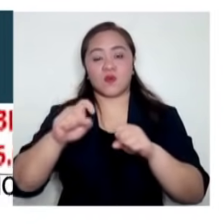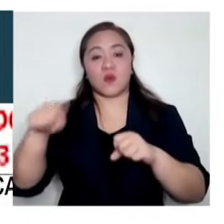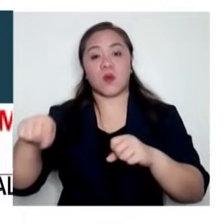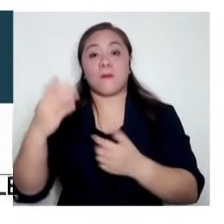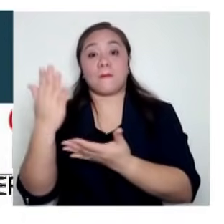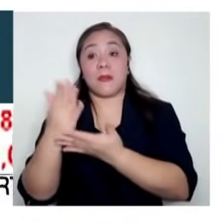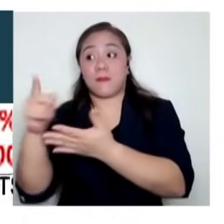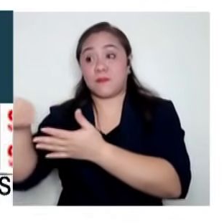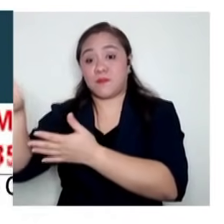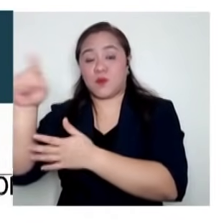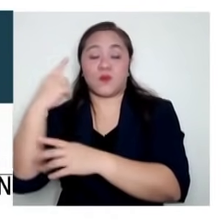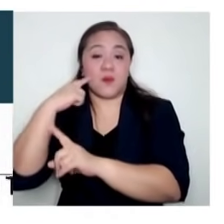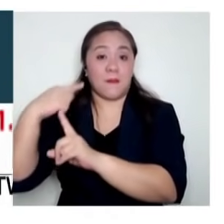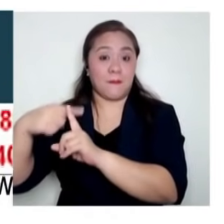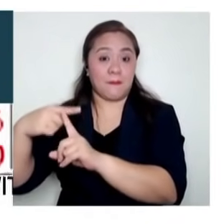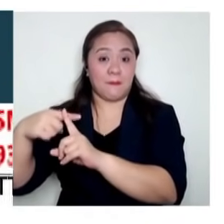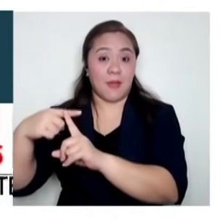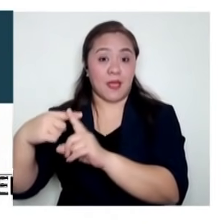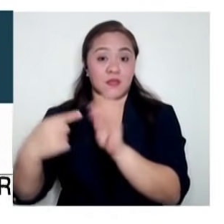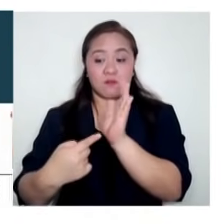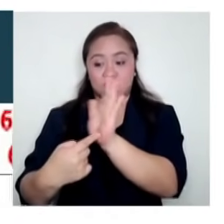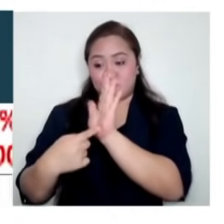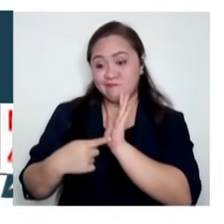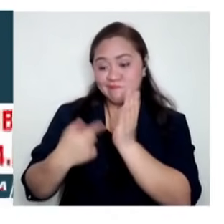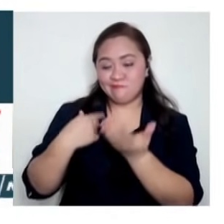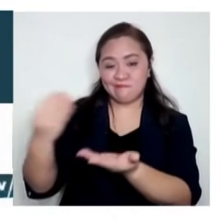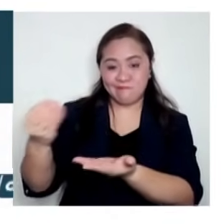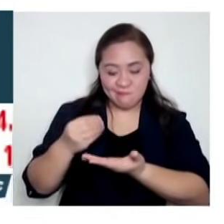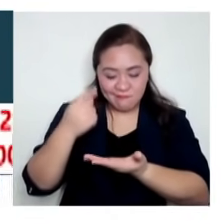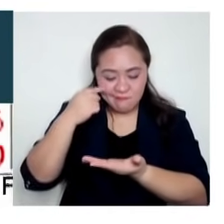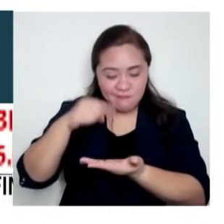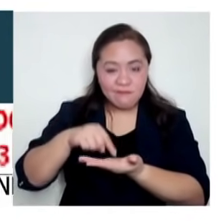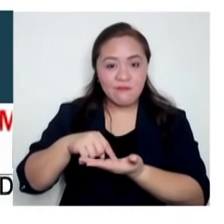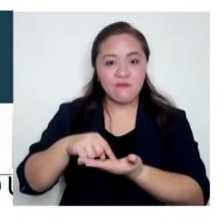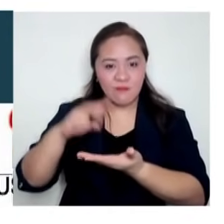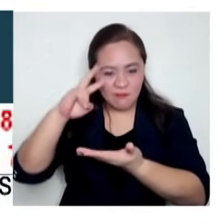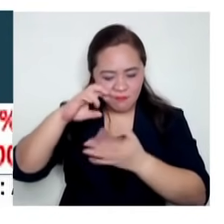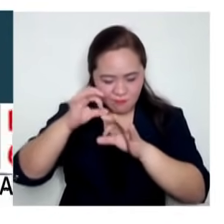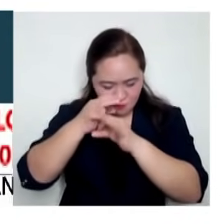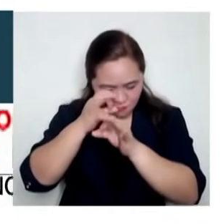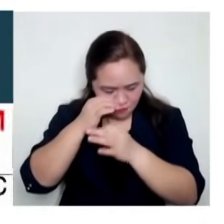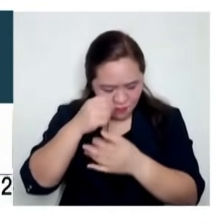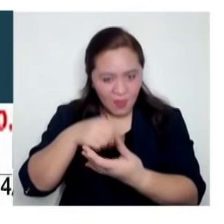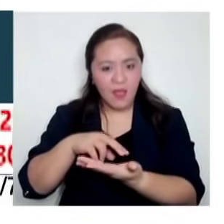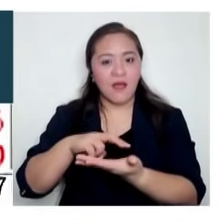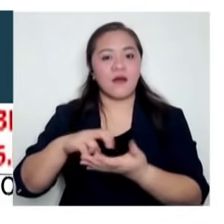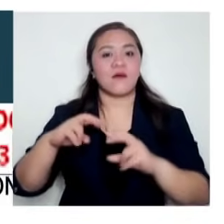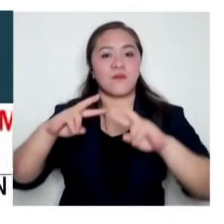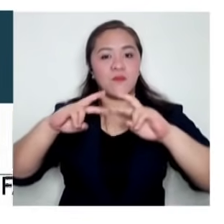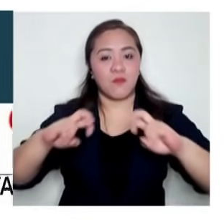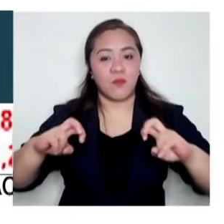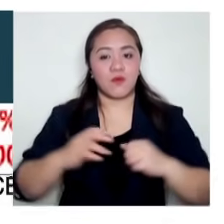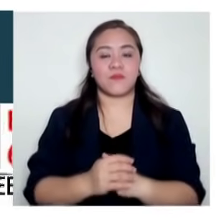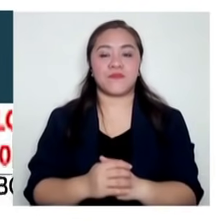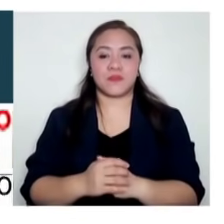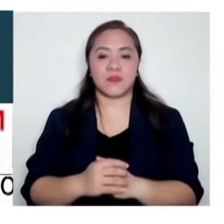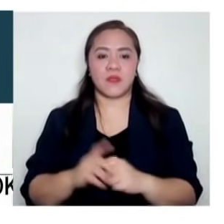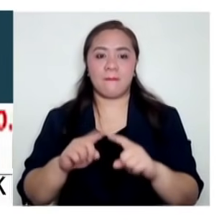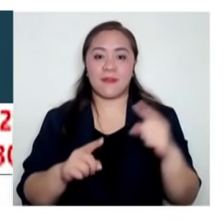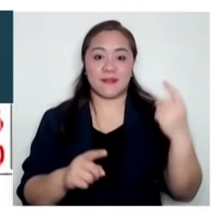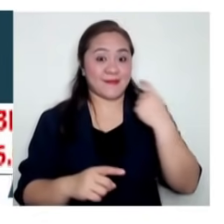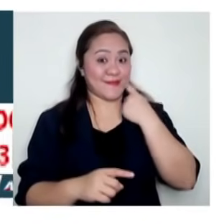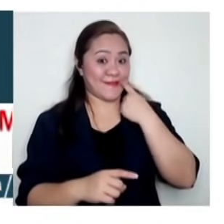samples. Yeah, but you got them, but they were negative already. You're talking about the first positive